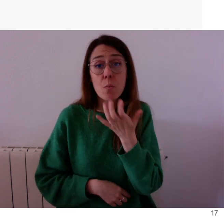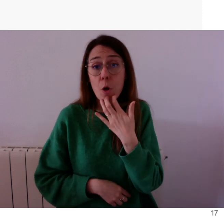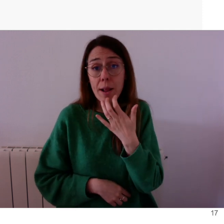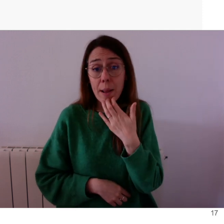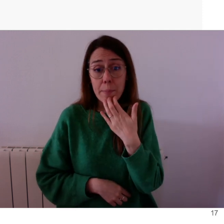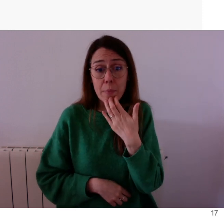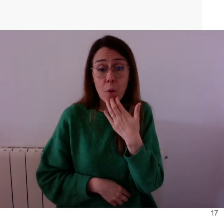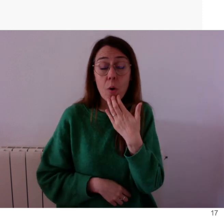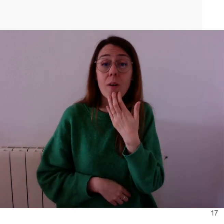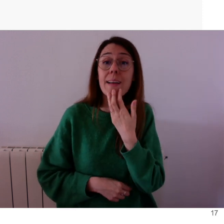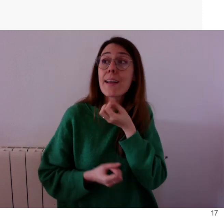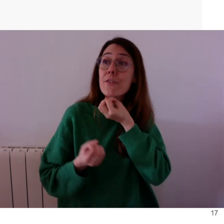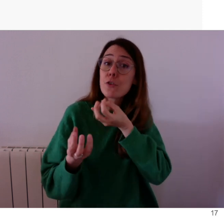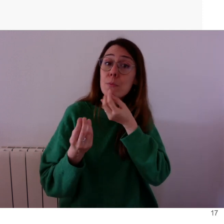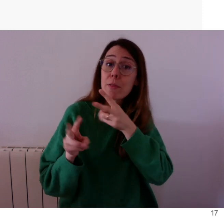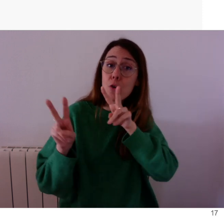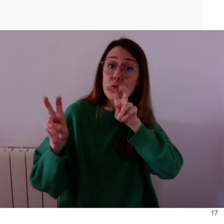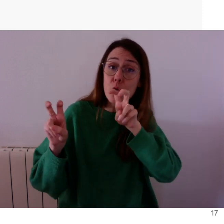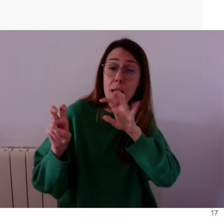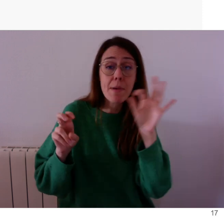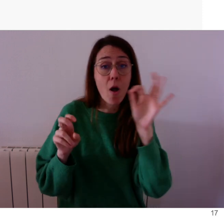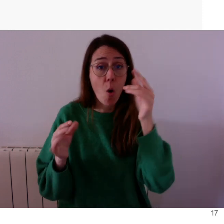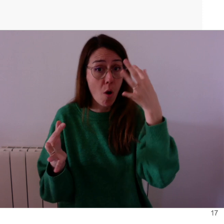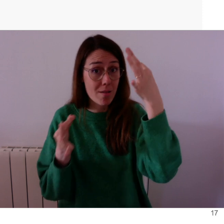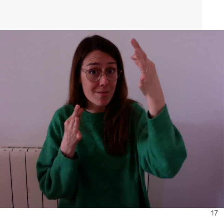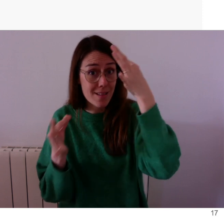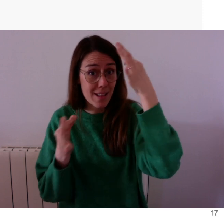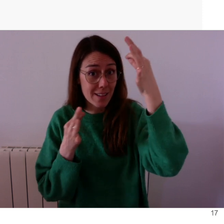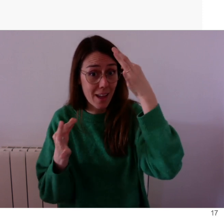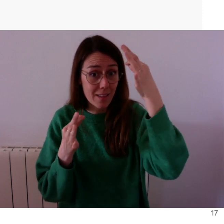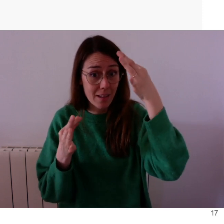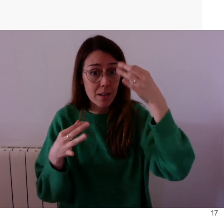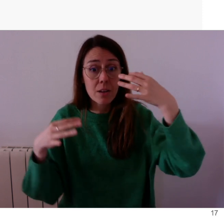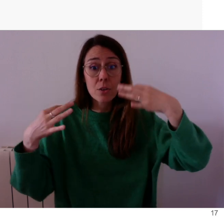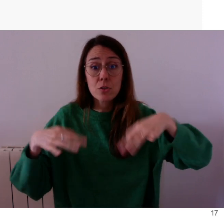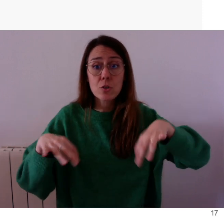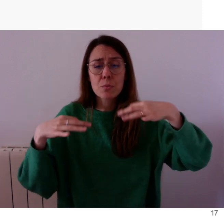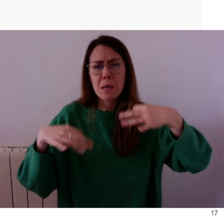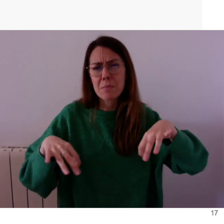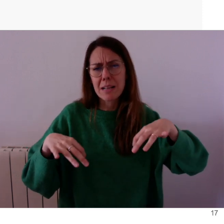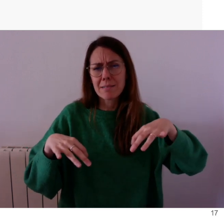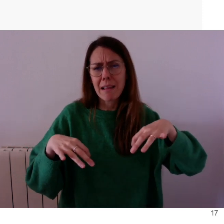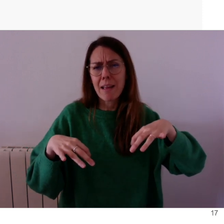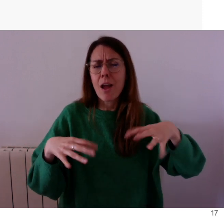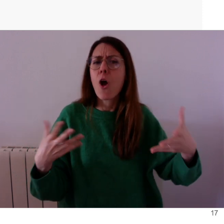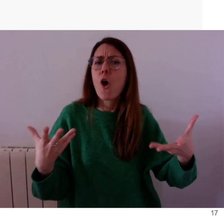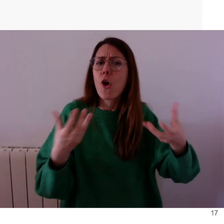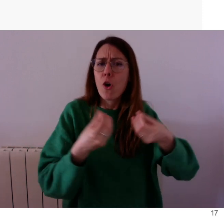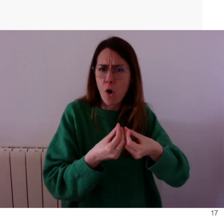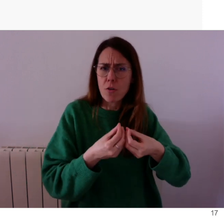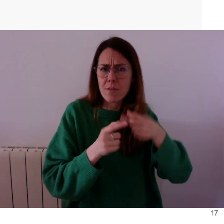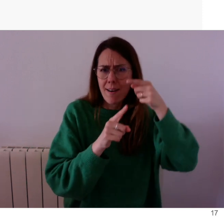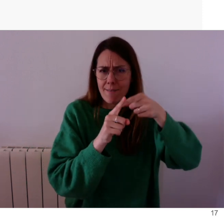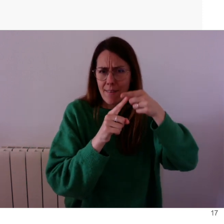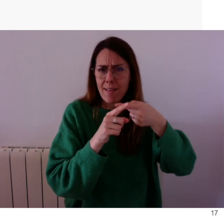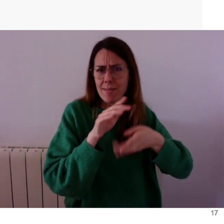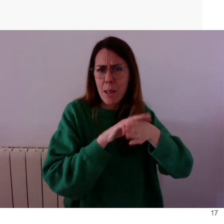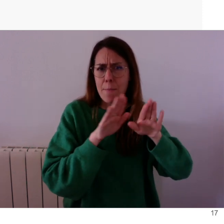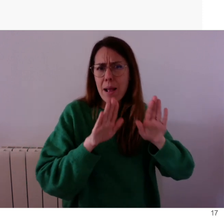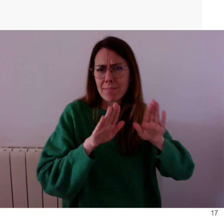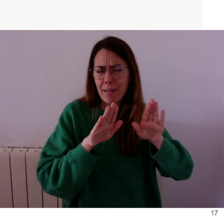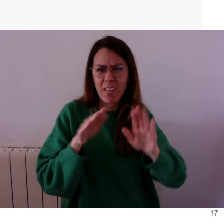usually performed by maintained reference. And also the fact that the two handshape